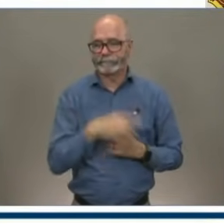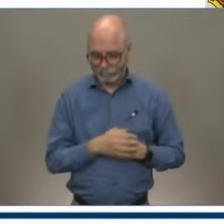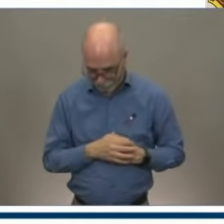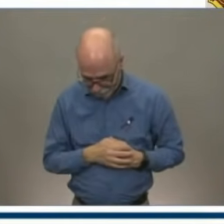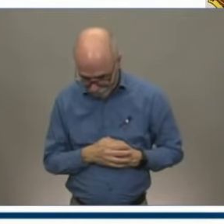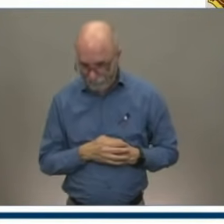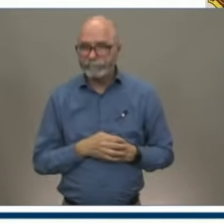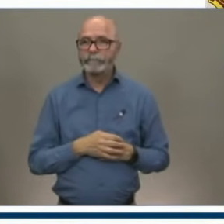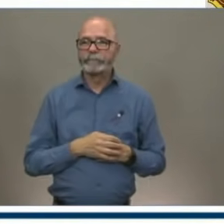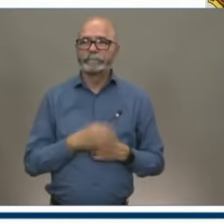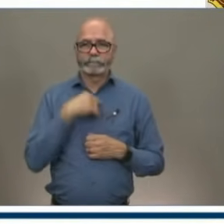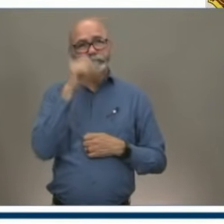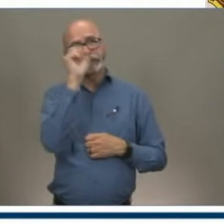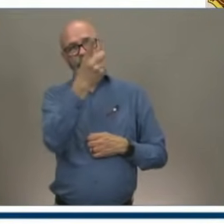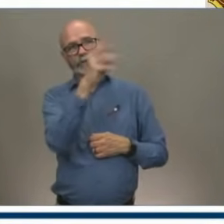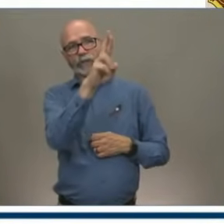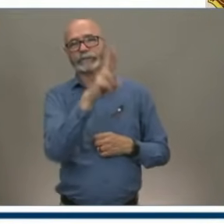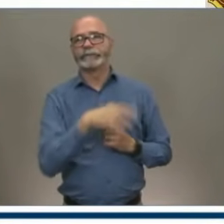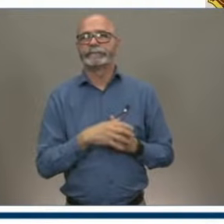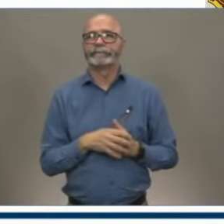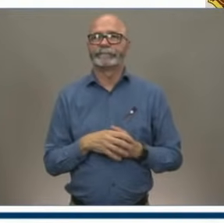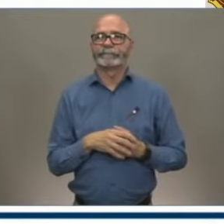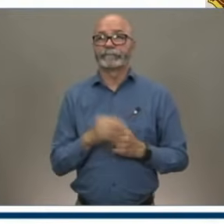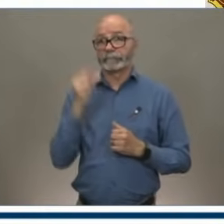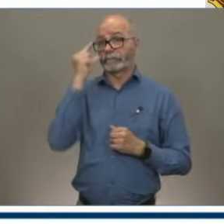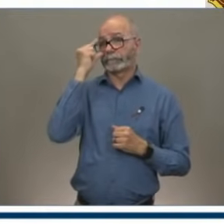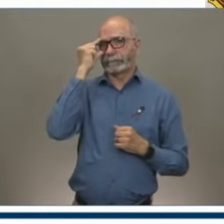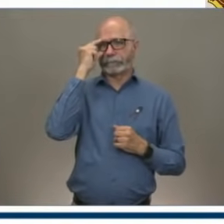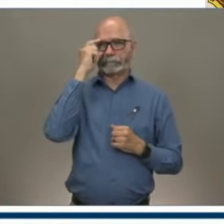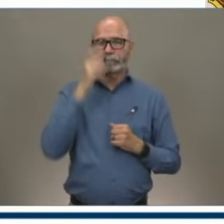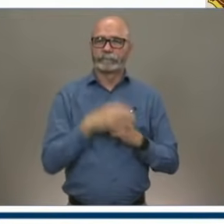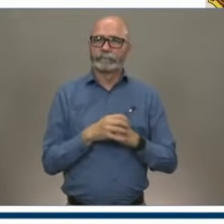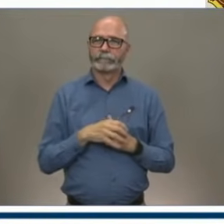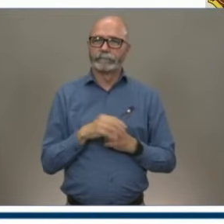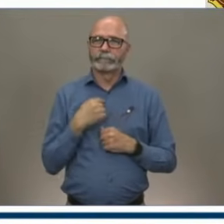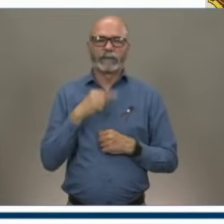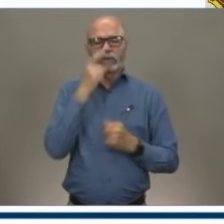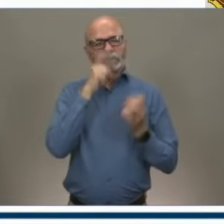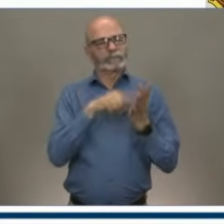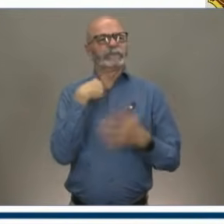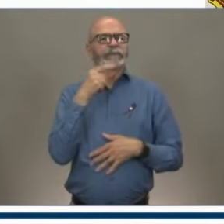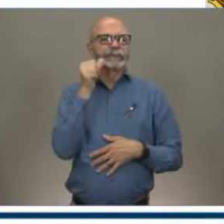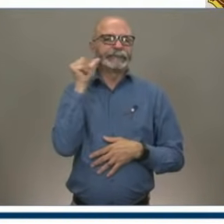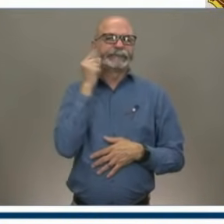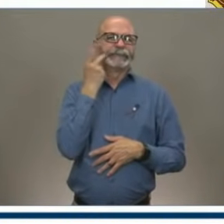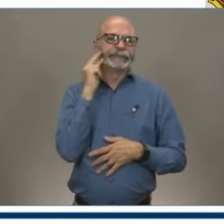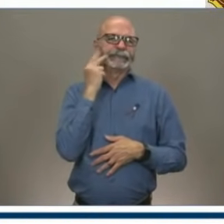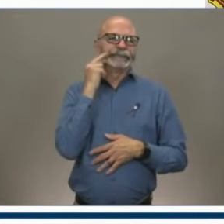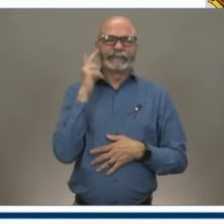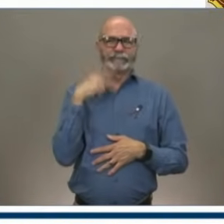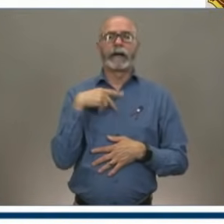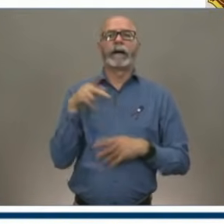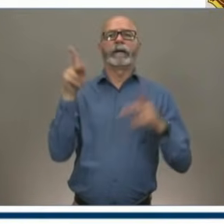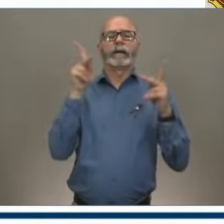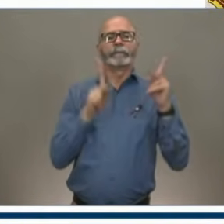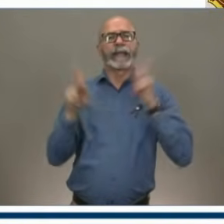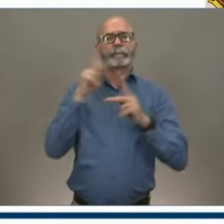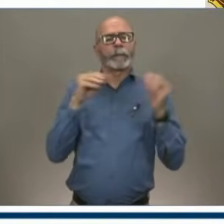you. We've seen over the last few days more cases that are confirmed in the northern part of the province and